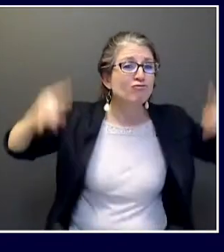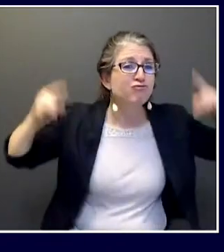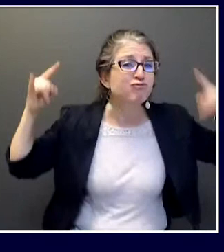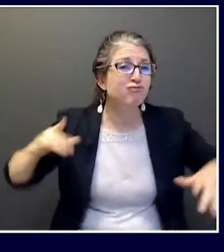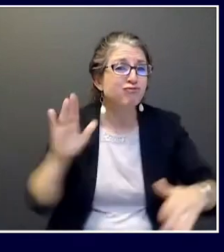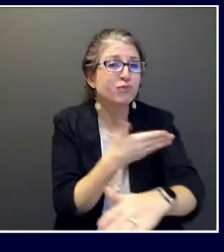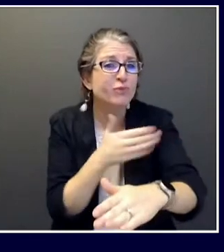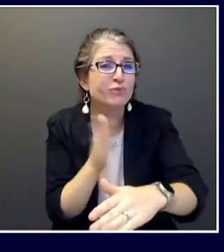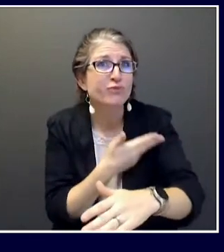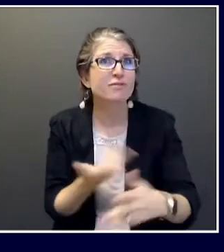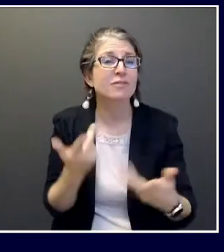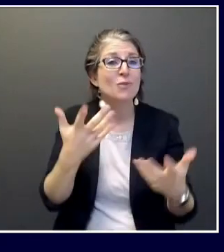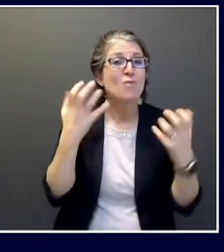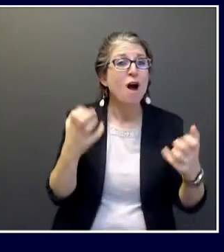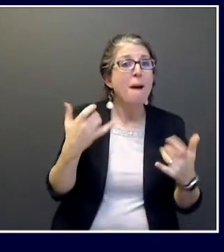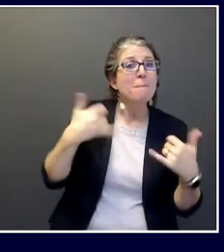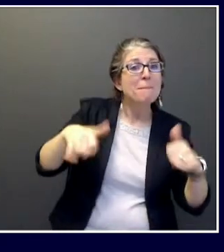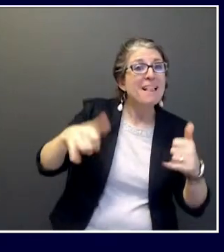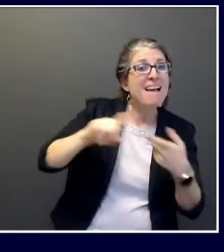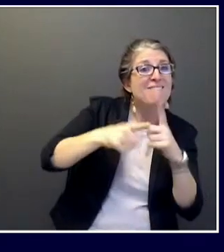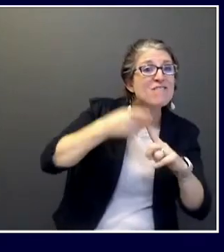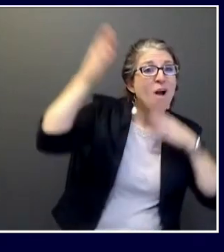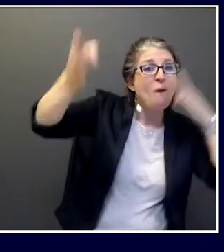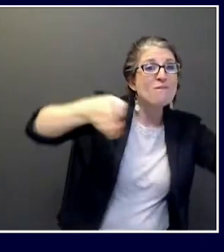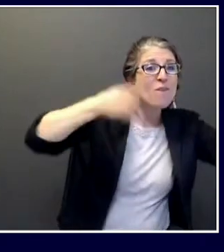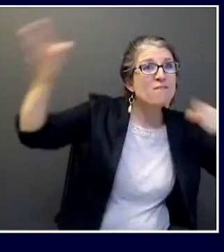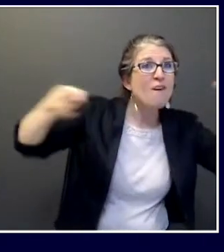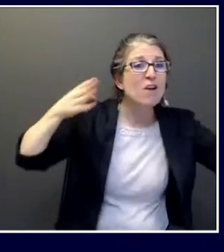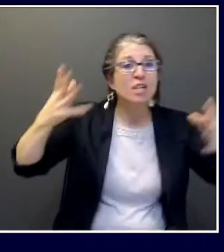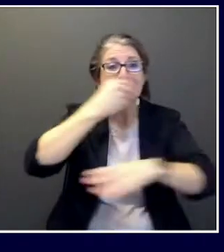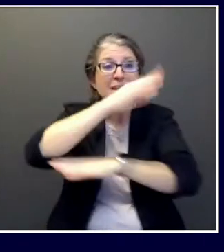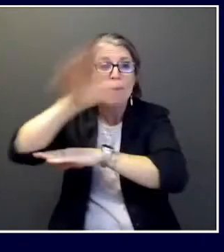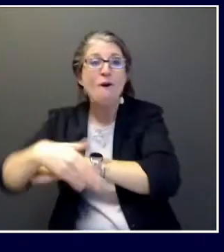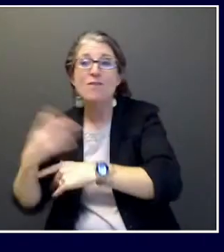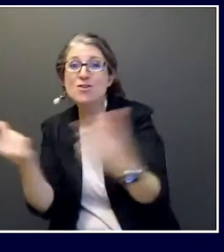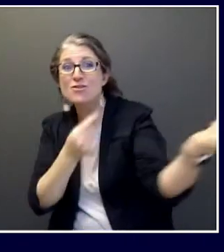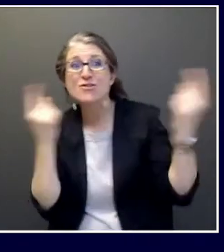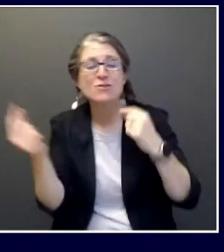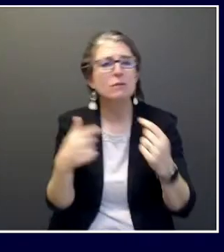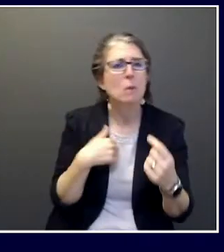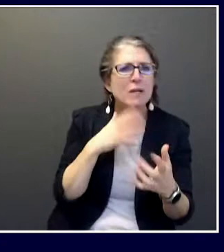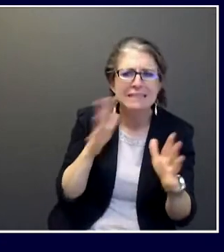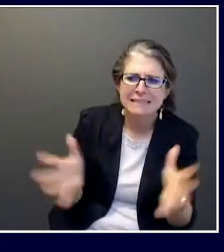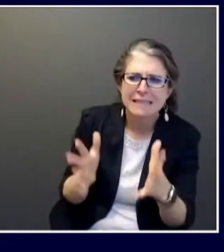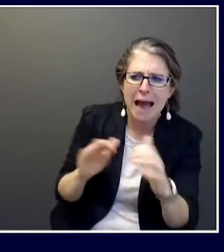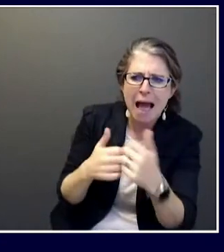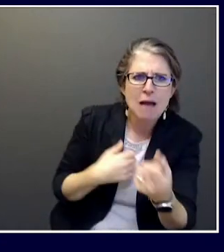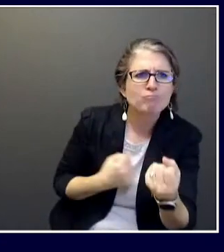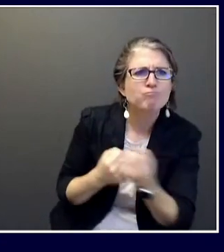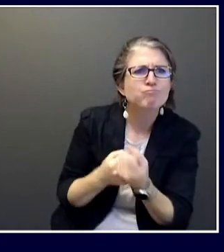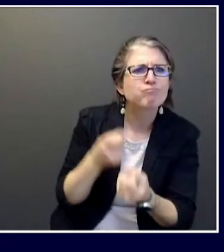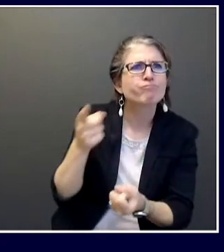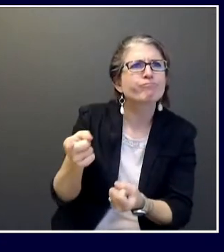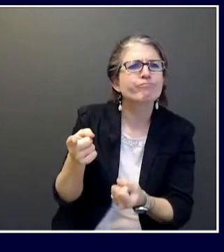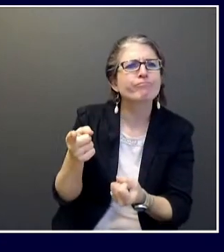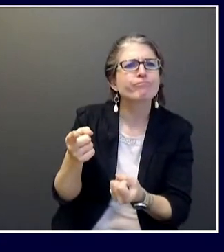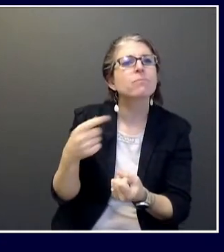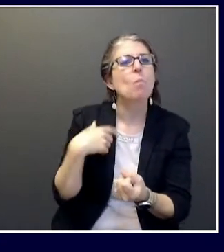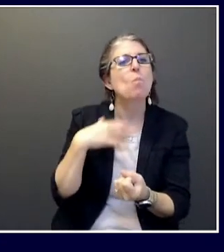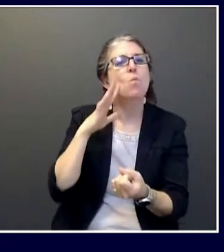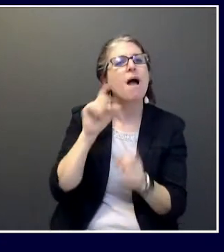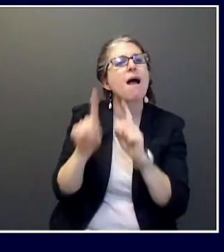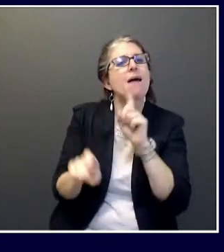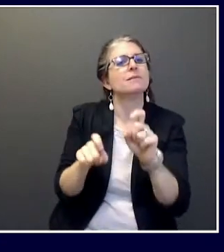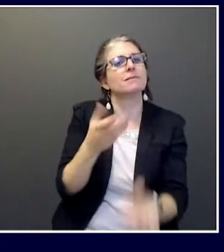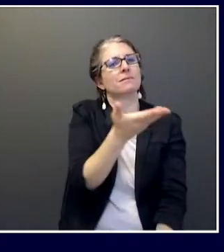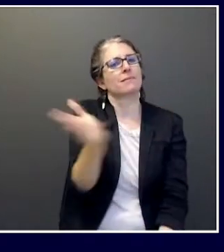be engaging with kids in Maine as well to figure out what they think will be effective messages once we have these scientific data to